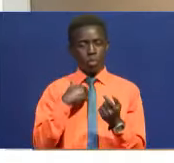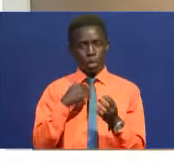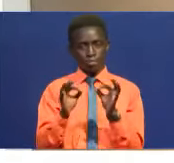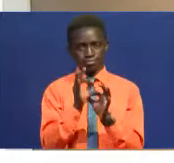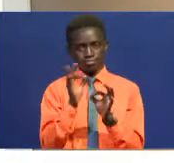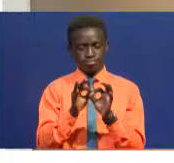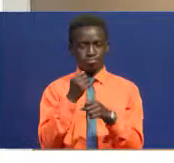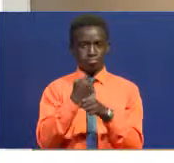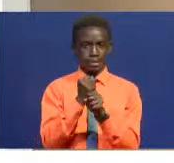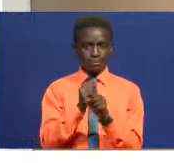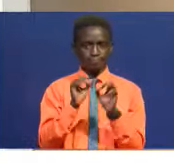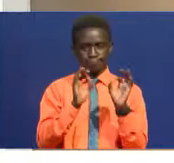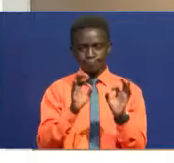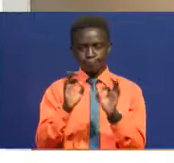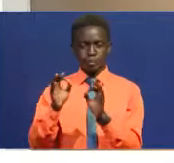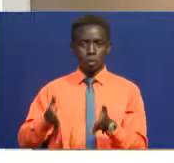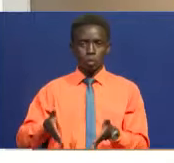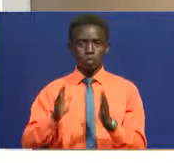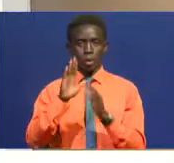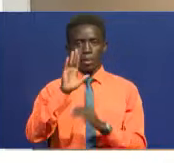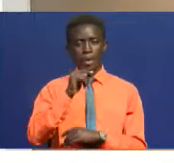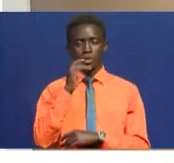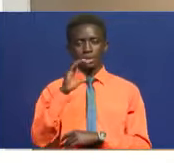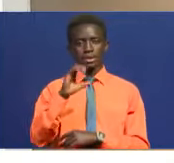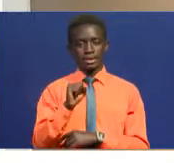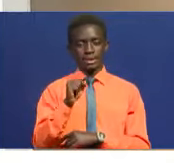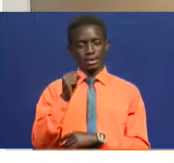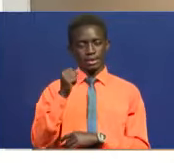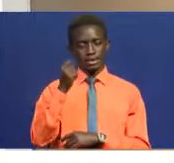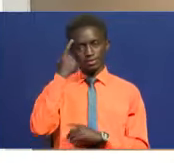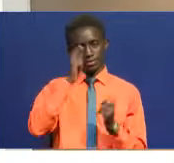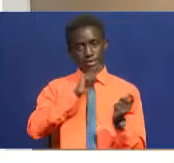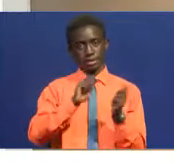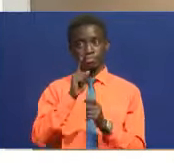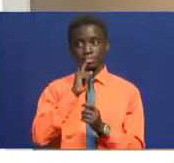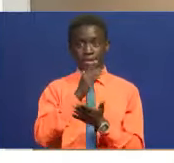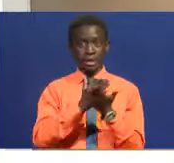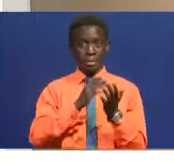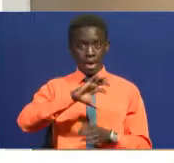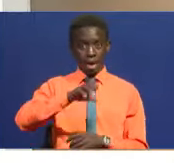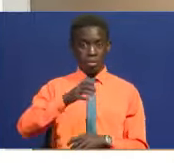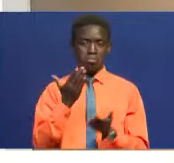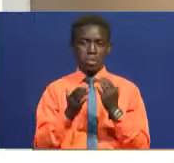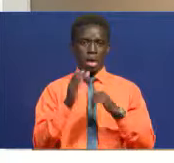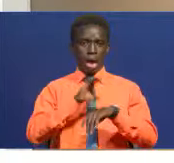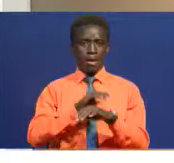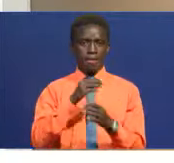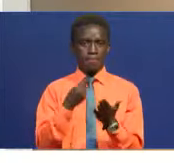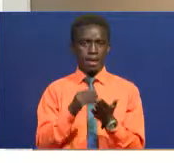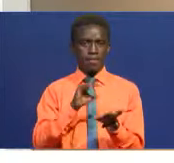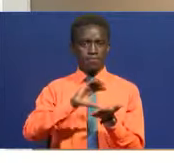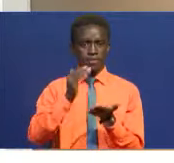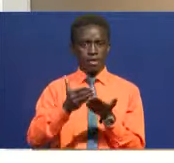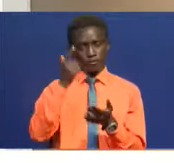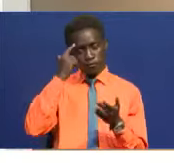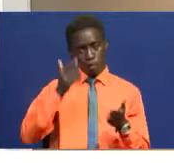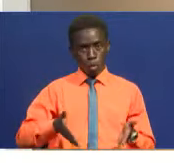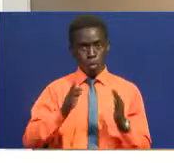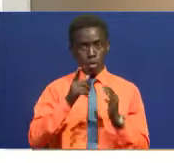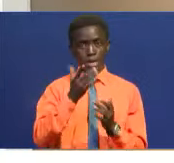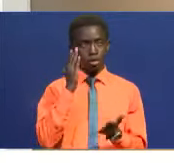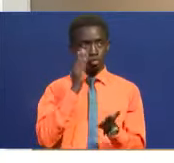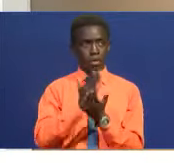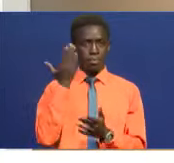and Transport. Cabinet Secretary, Kipchumba Murkomen, says some counties may be receiving funds for roads that were